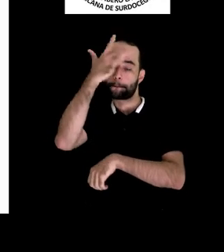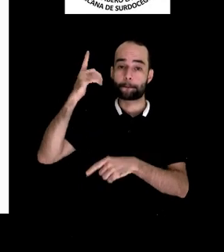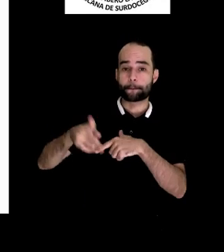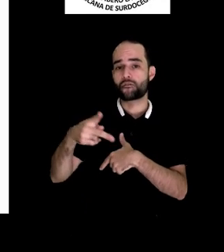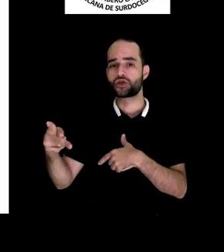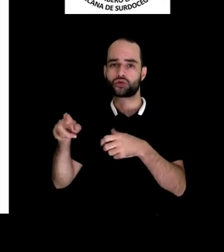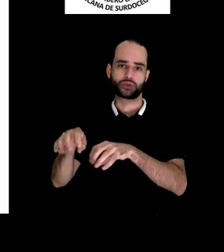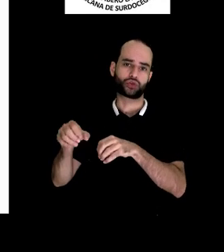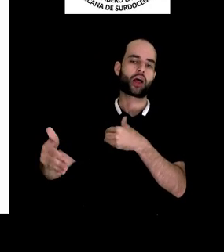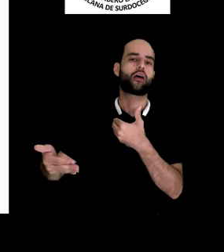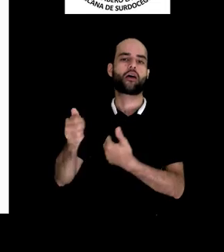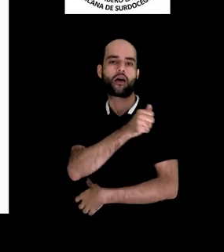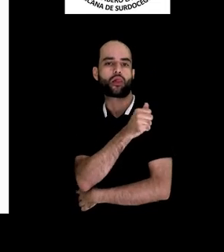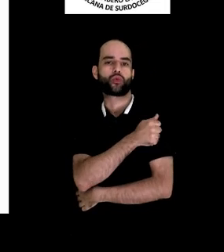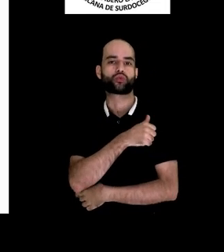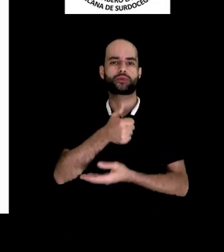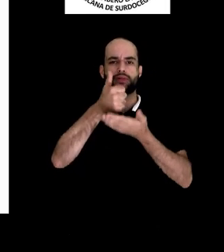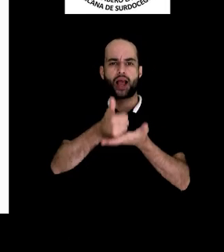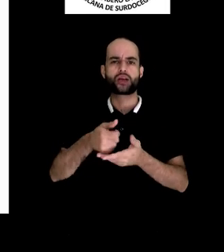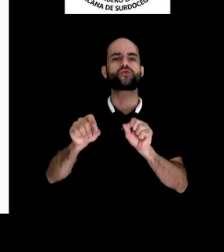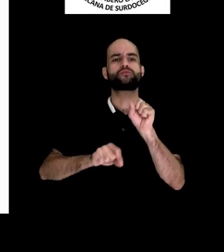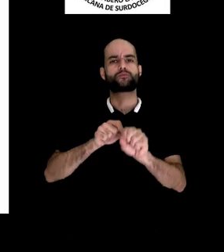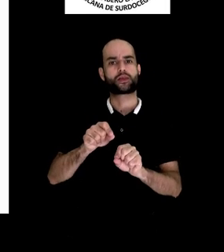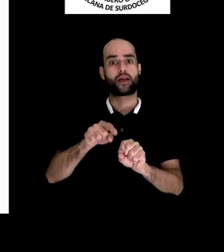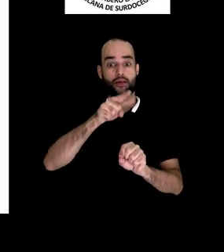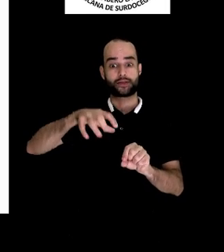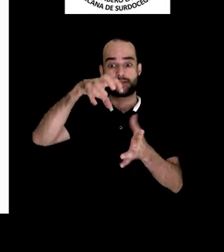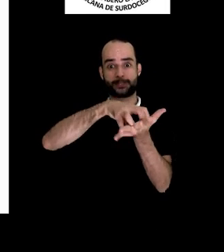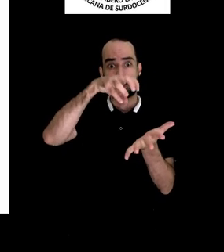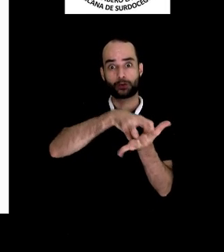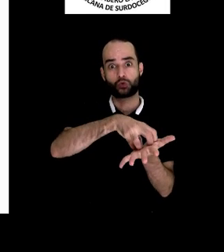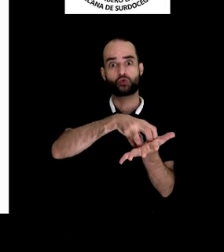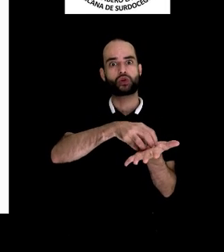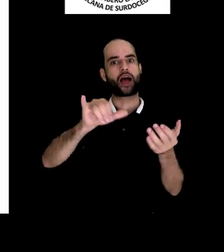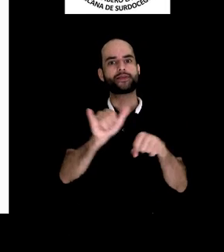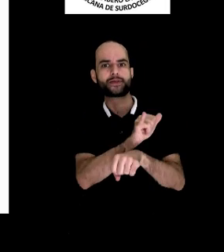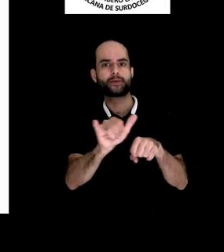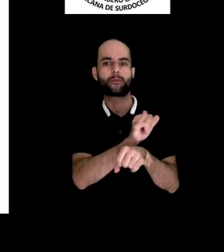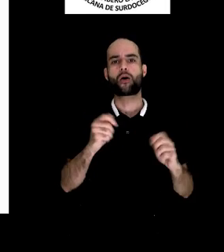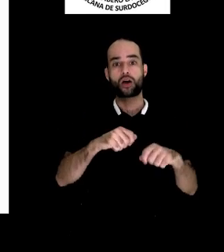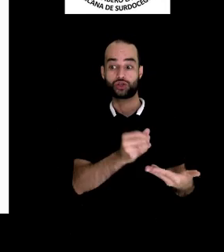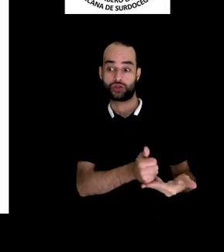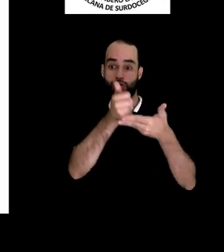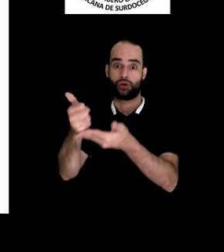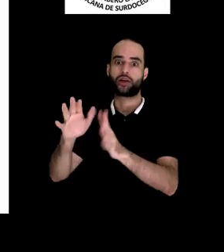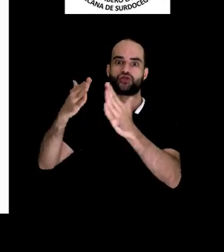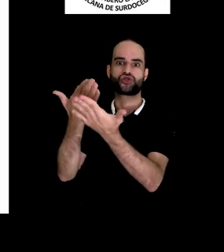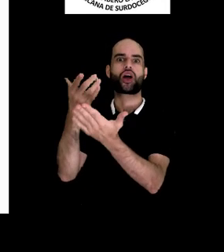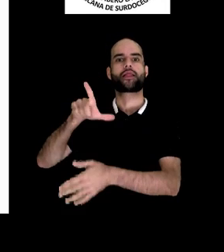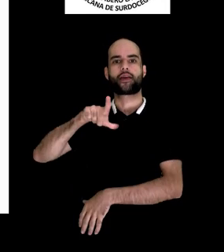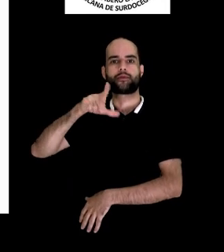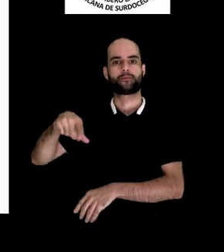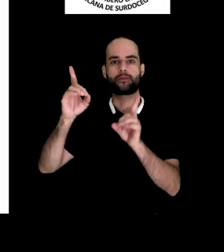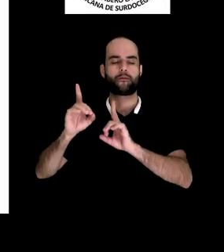education programs, that efforts are made to adapt curriculums, train teachers, and